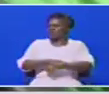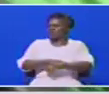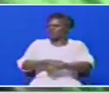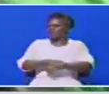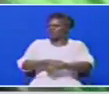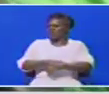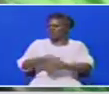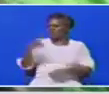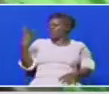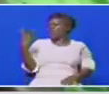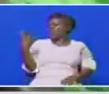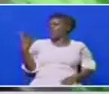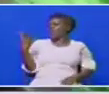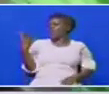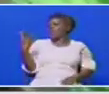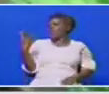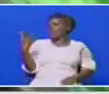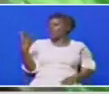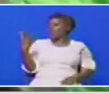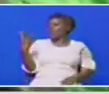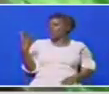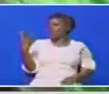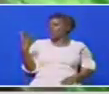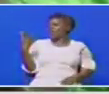Bernard got 4. Huh?